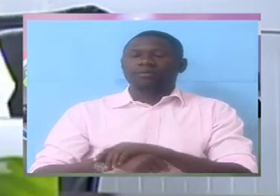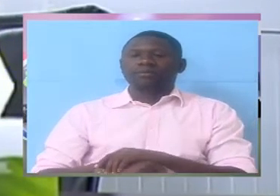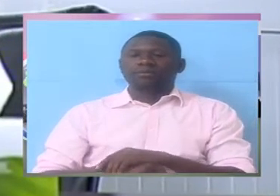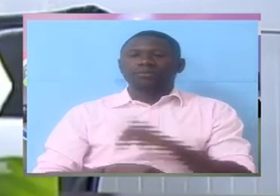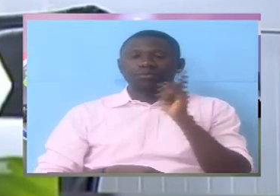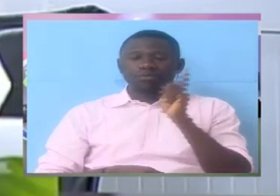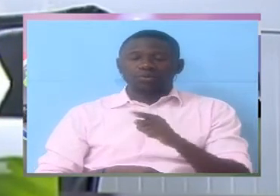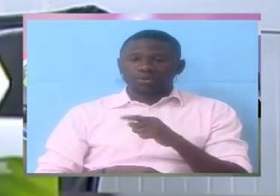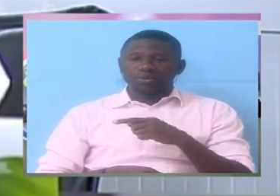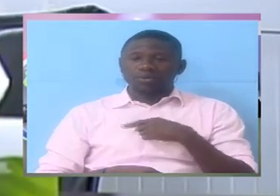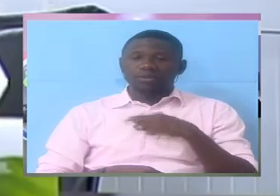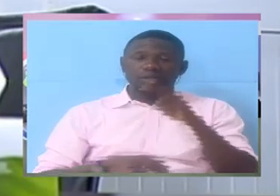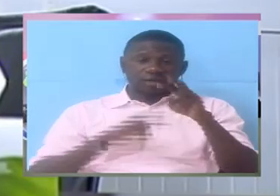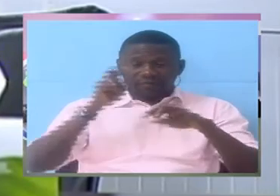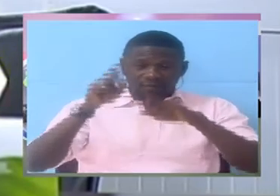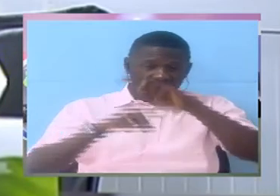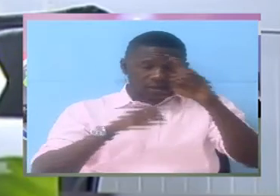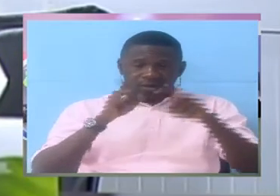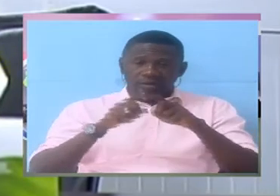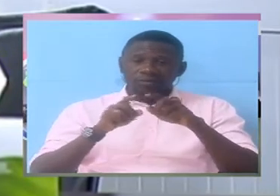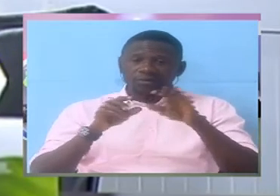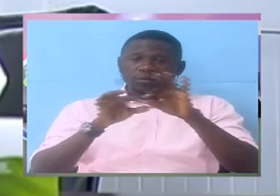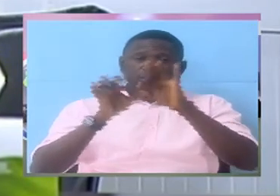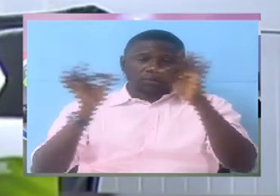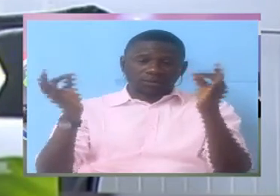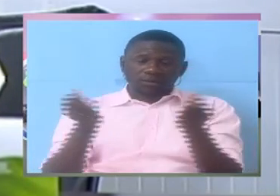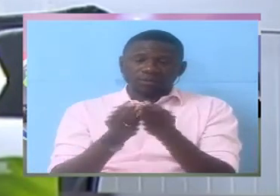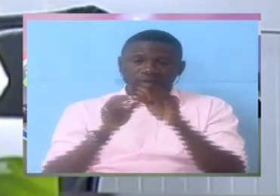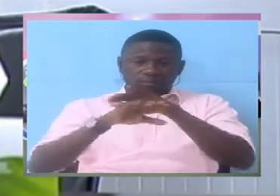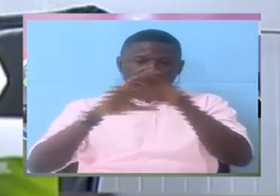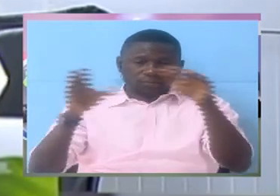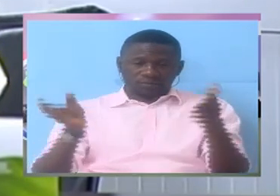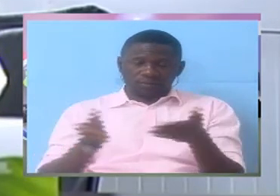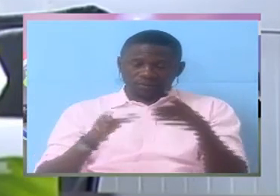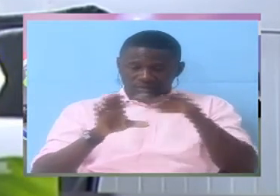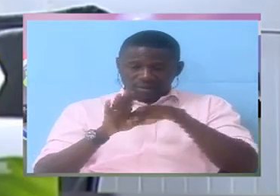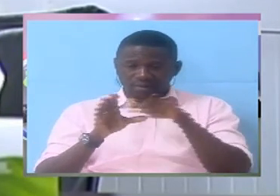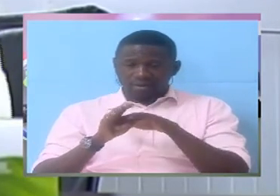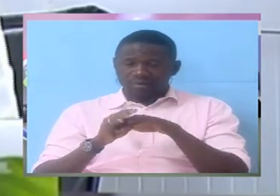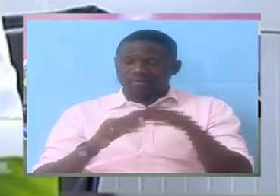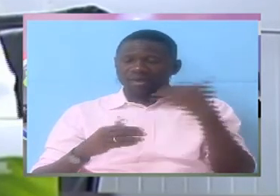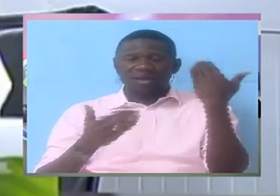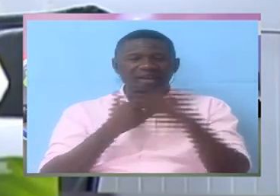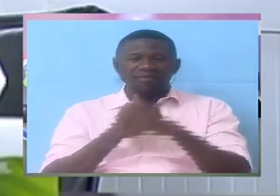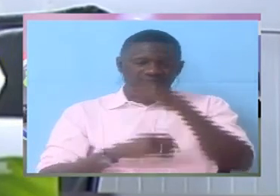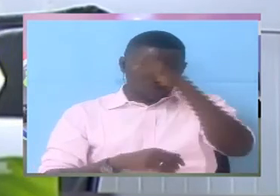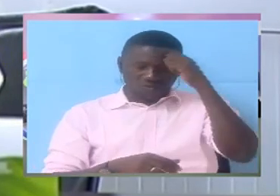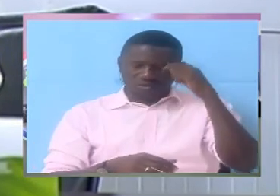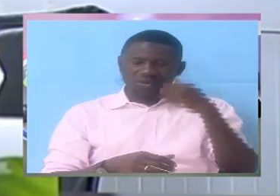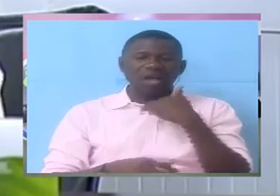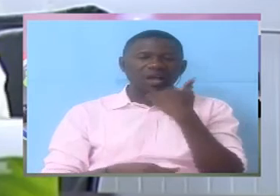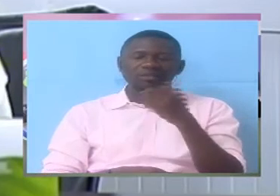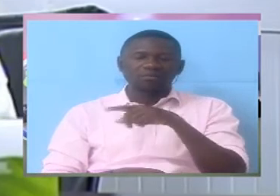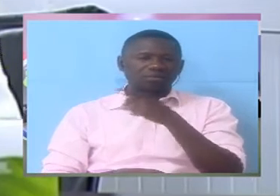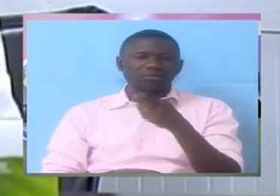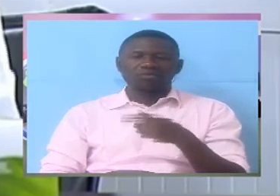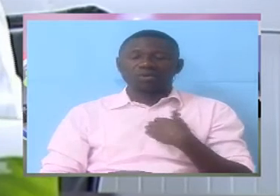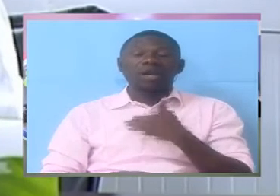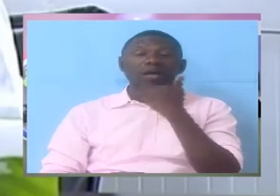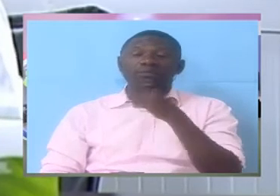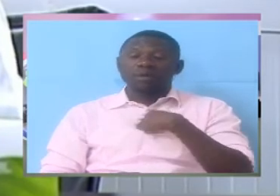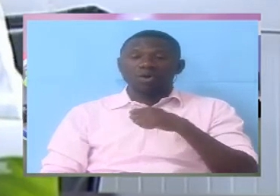But as a panel of investigators, I have never served in any of the panels. You can ask our experts, they will